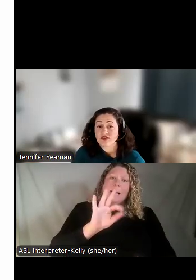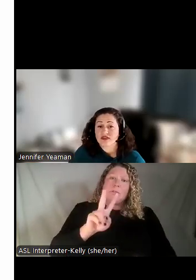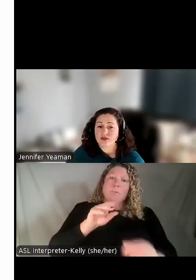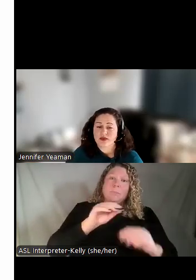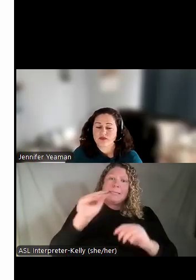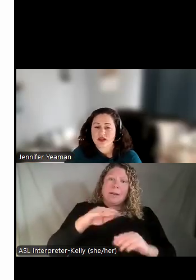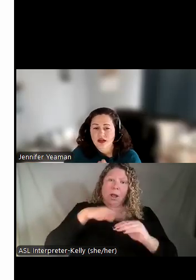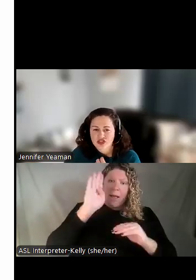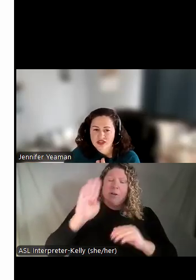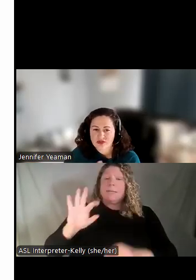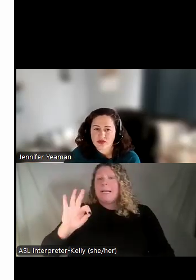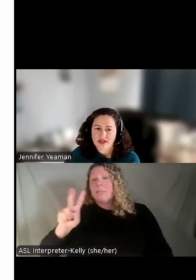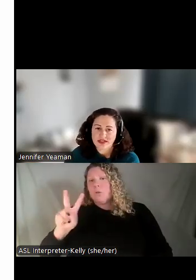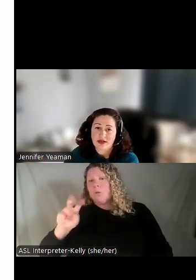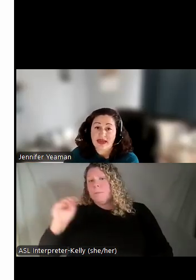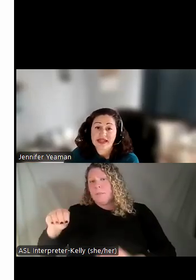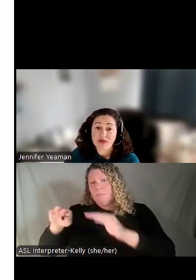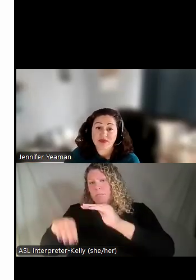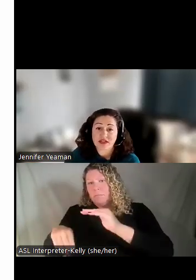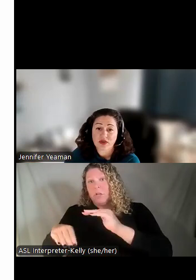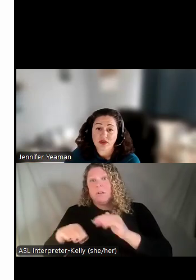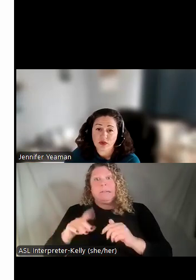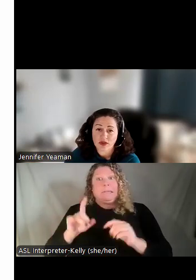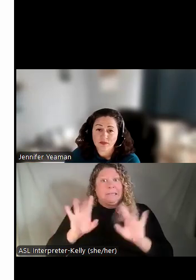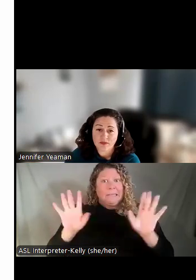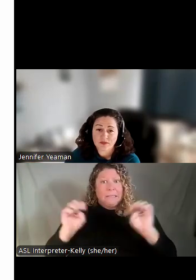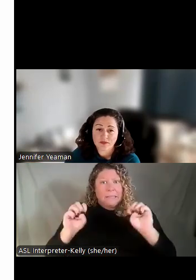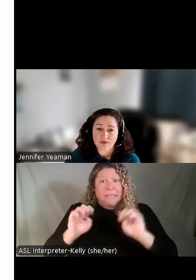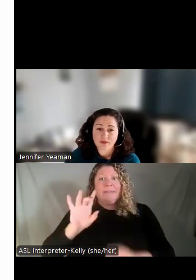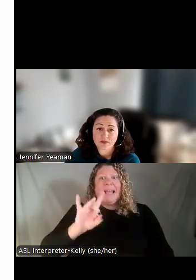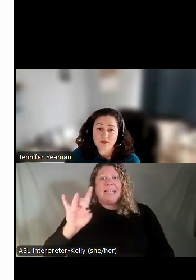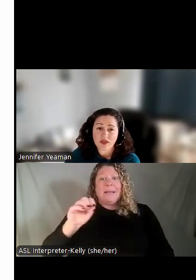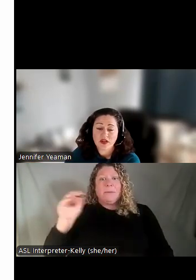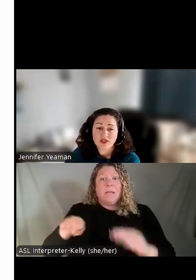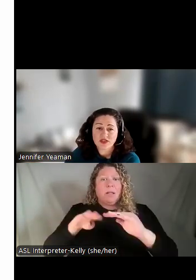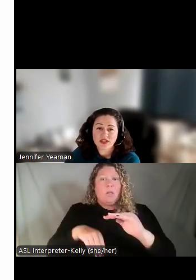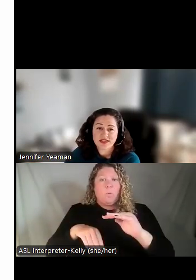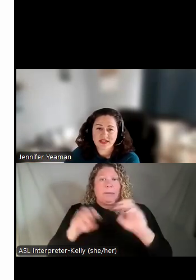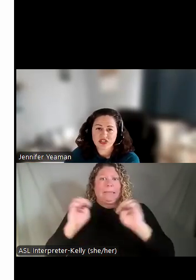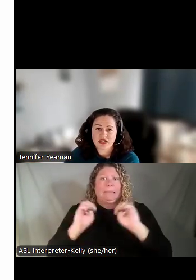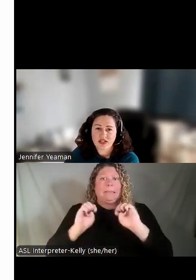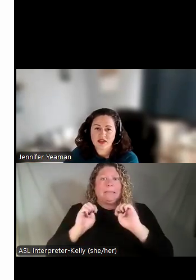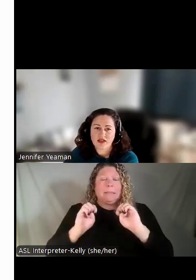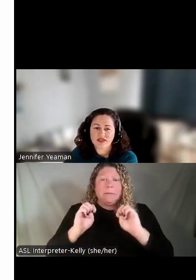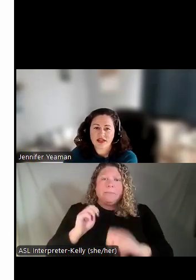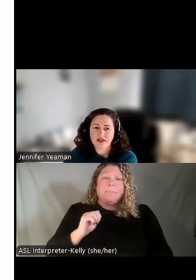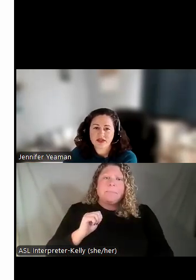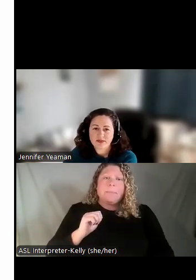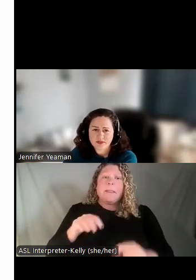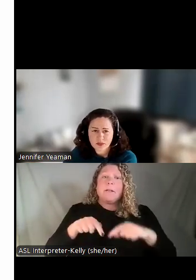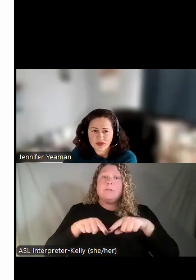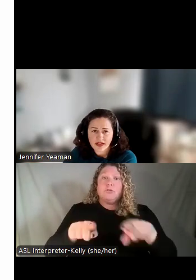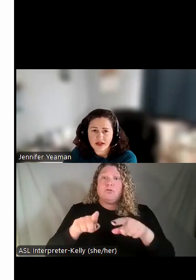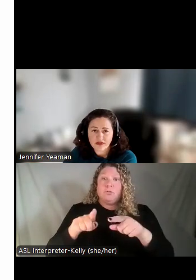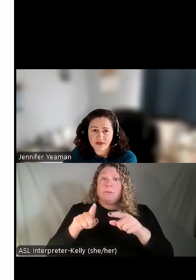critical level is when blood oxygen level is 88% or lower. So during this session, the